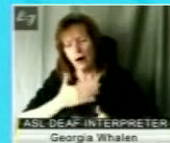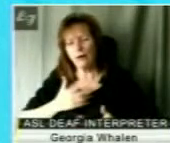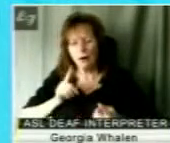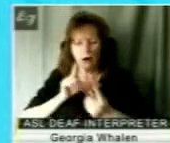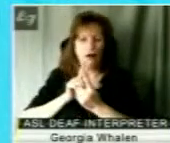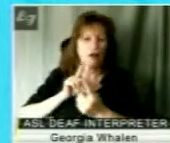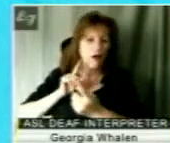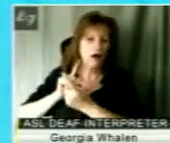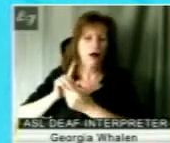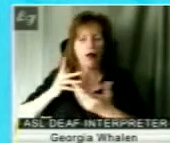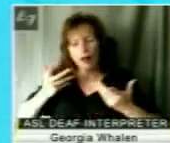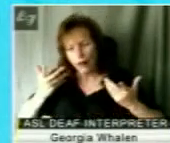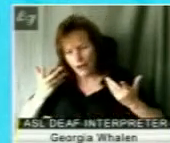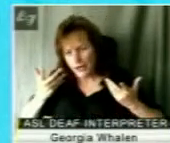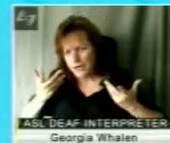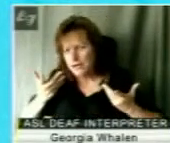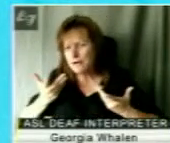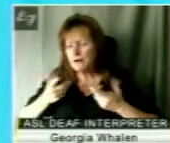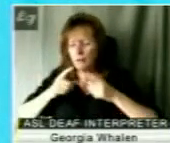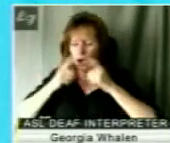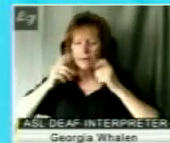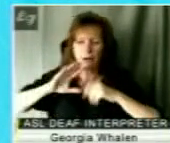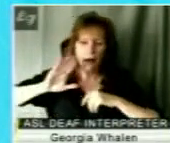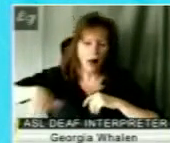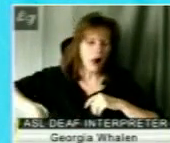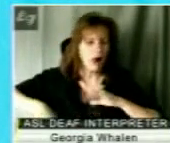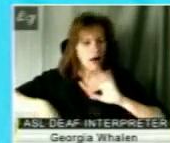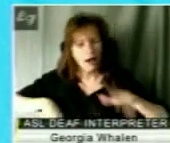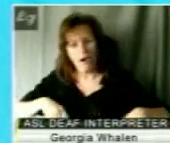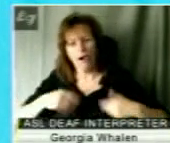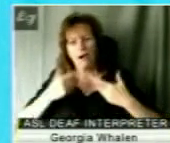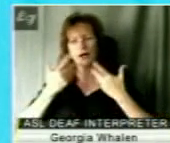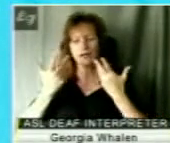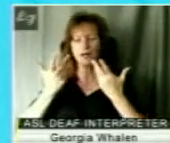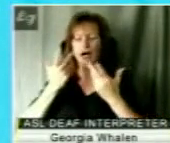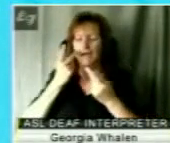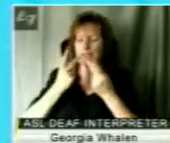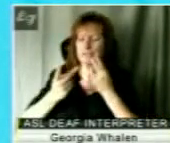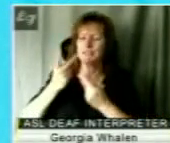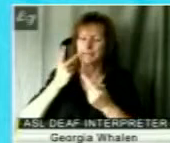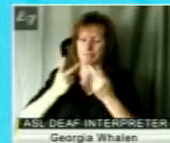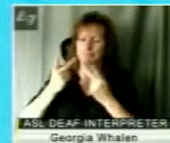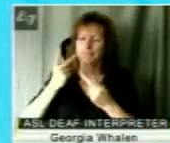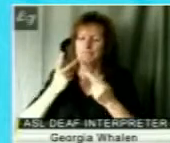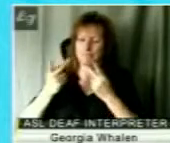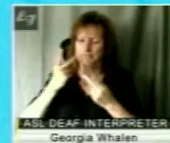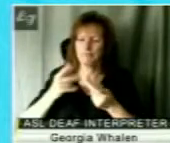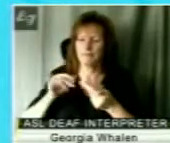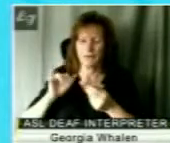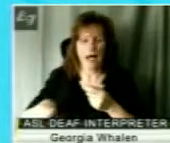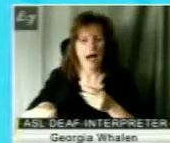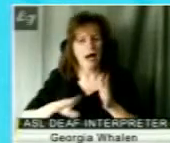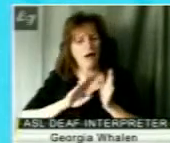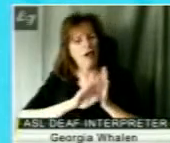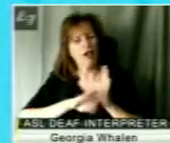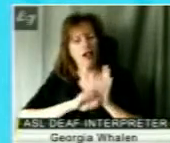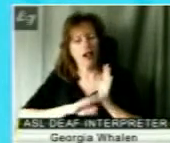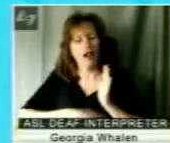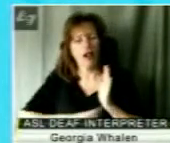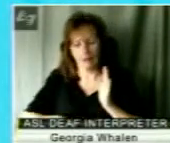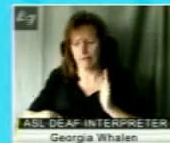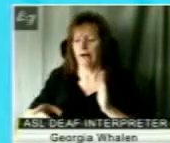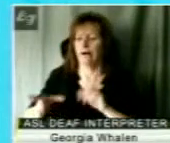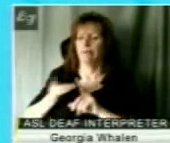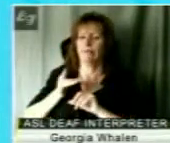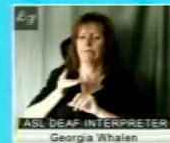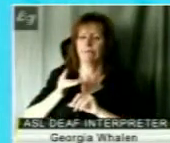piece about physical distancing, the mask and the hand sanitizer, hand washing, those sorts of things. So